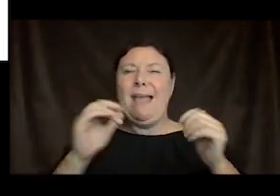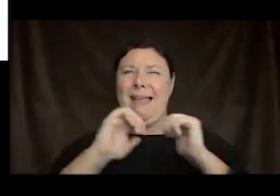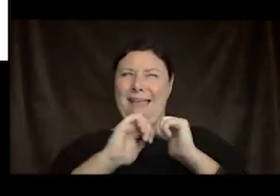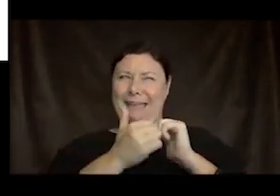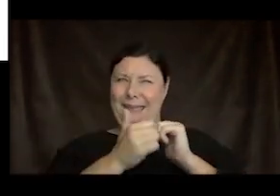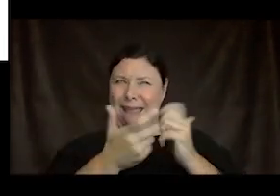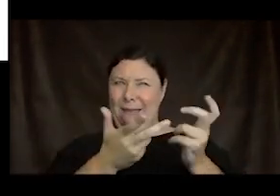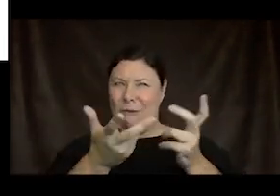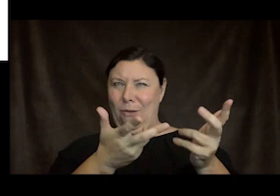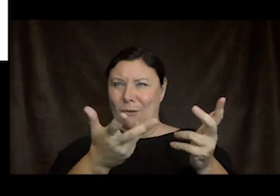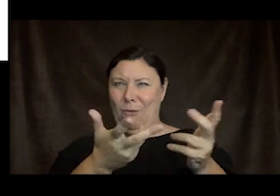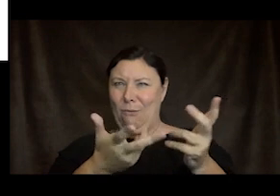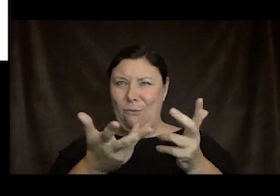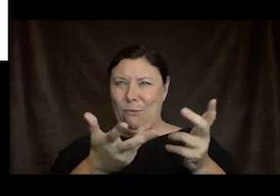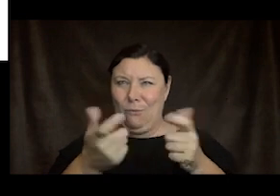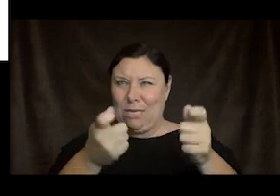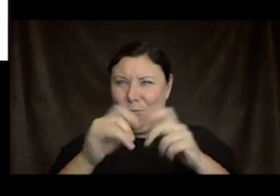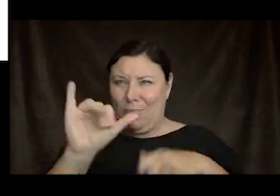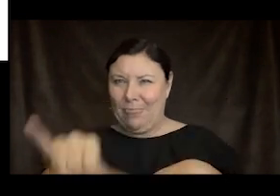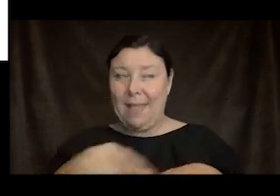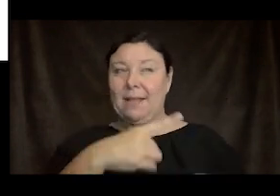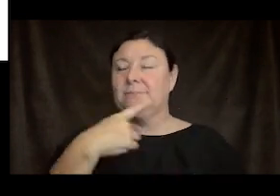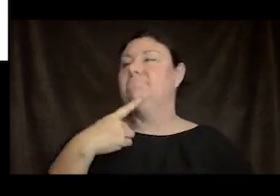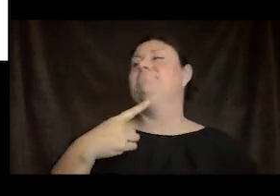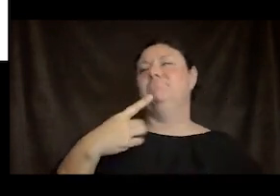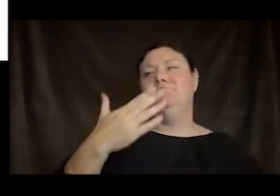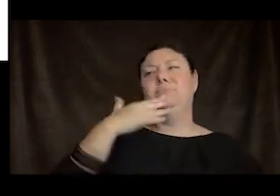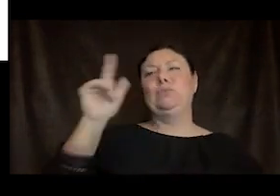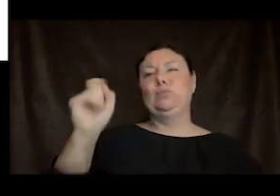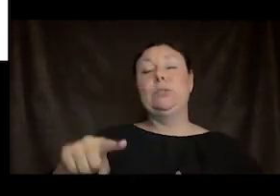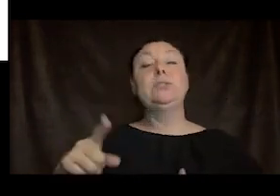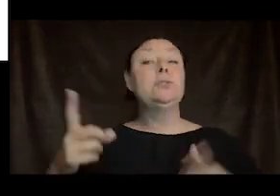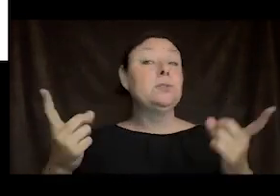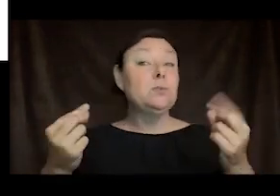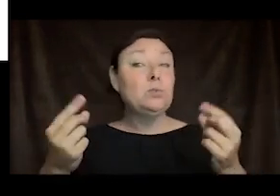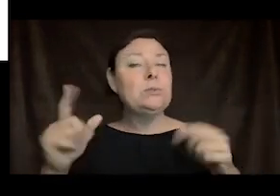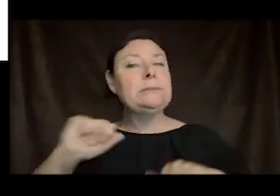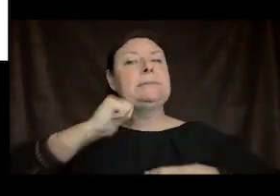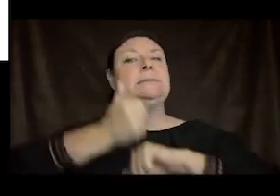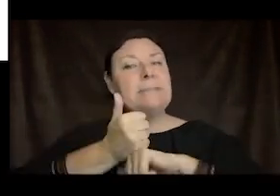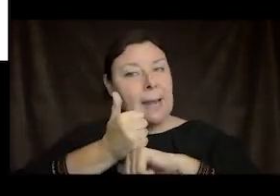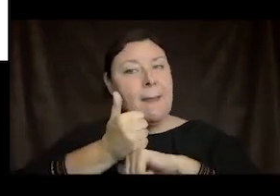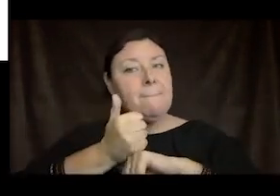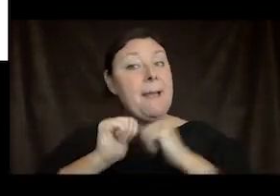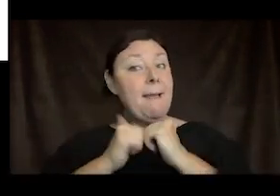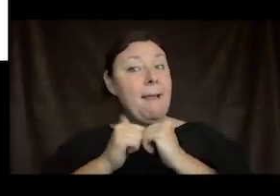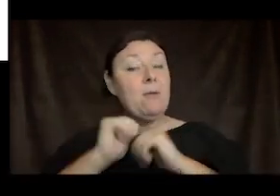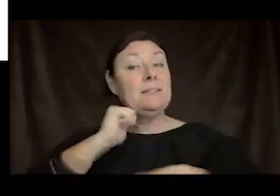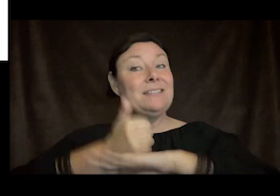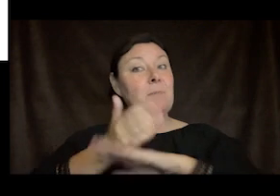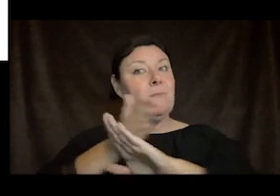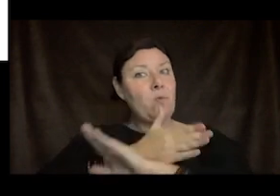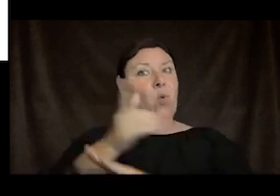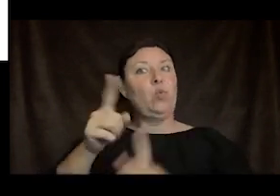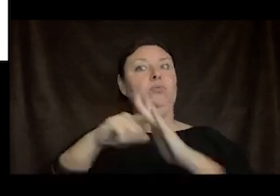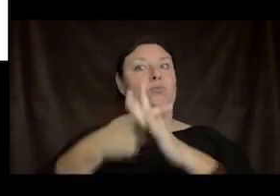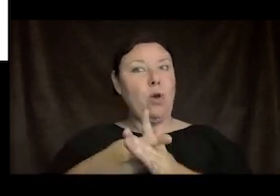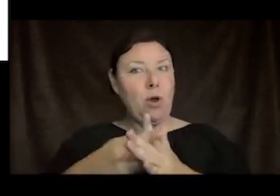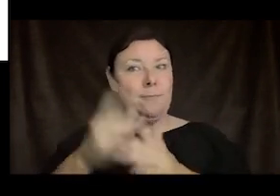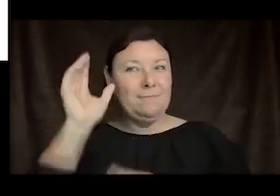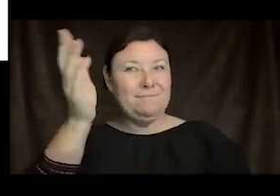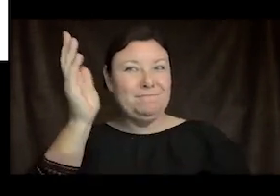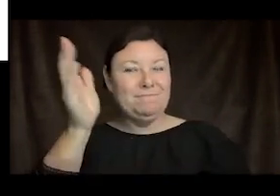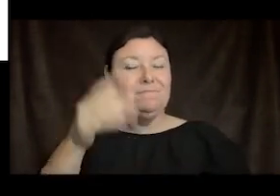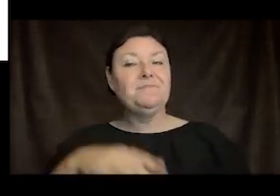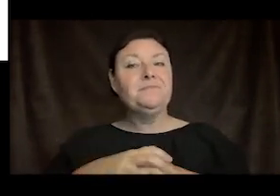Excuse me, that's really a great question. I think that what you have to do is set it up in ways that before you get to that,